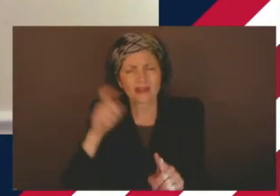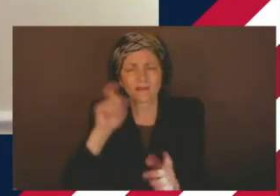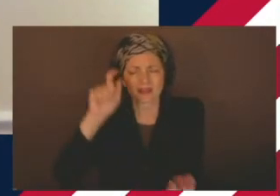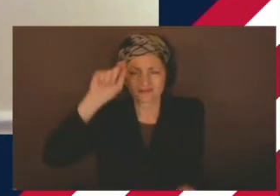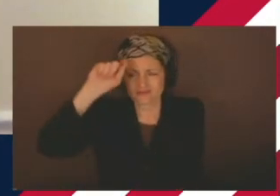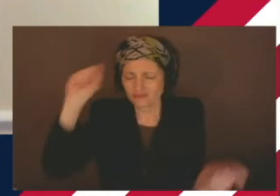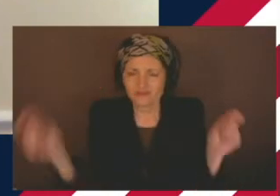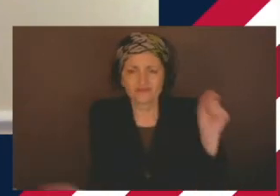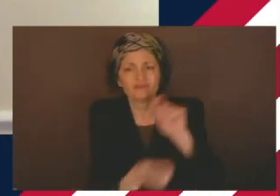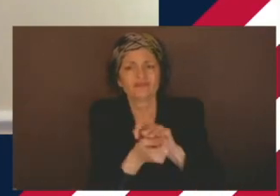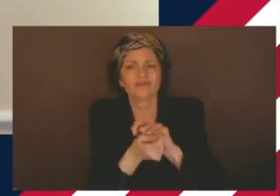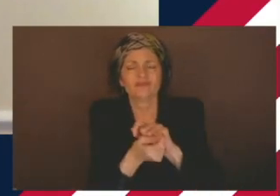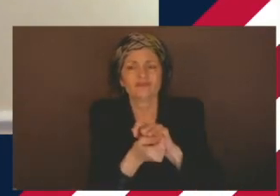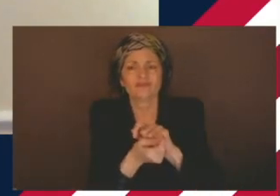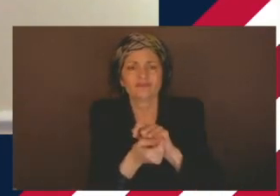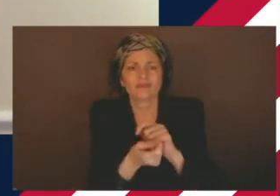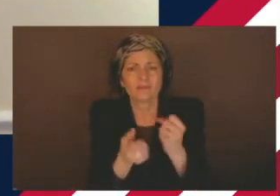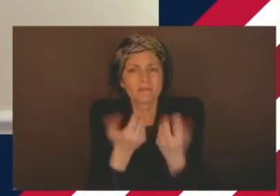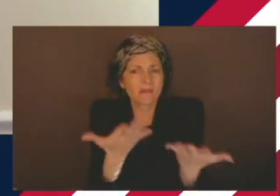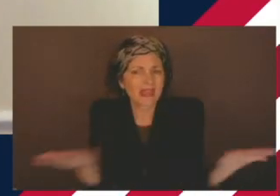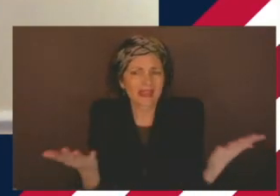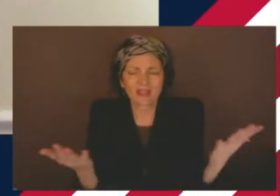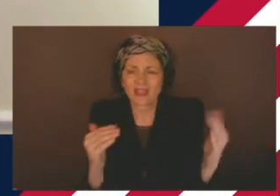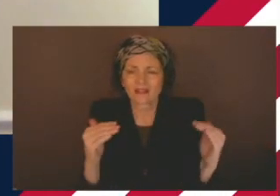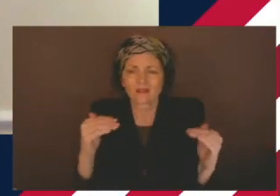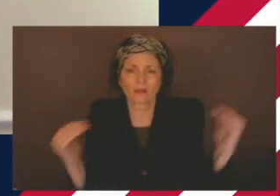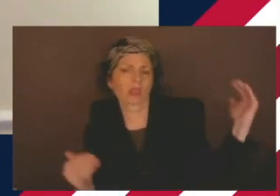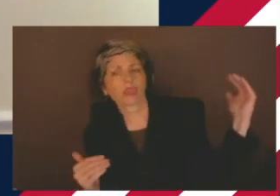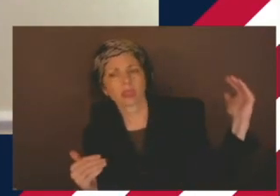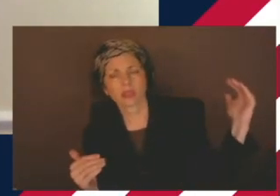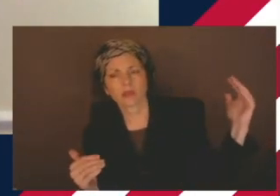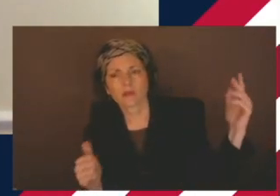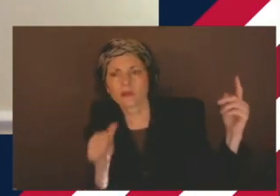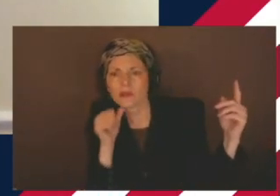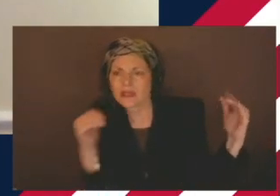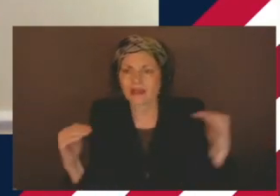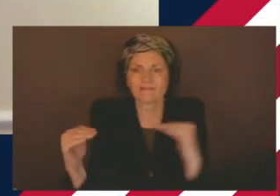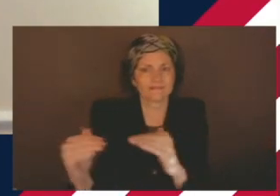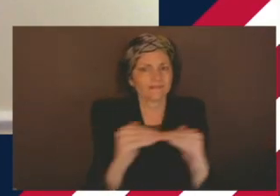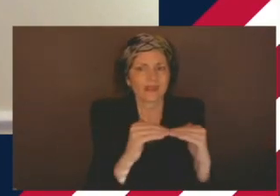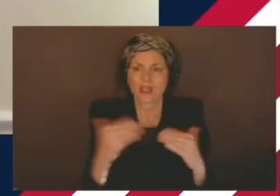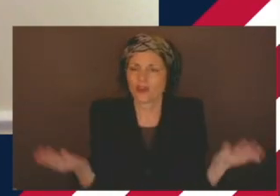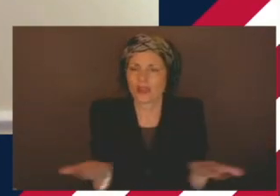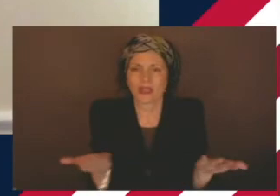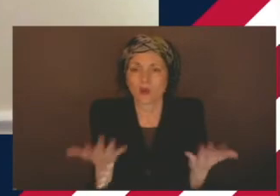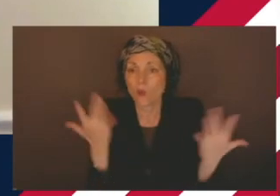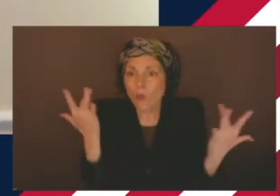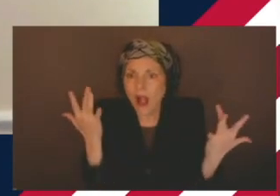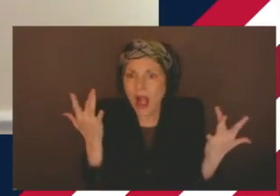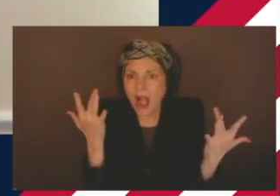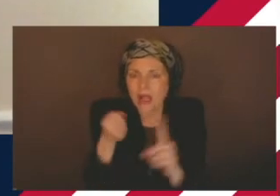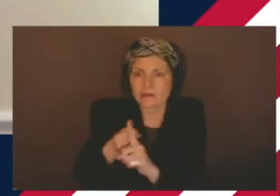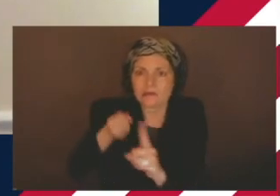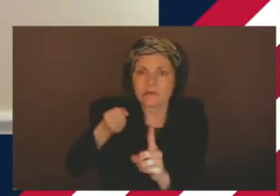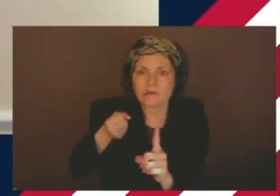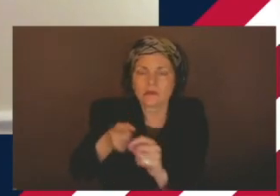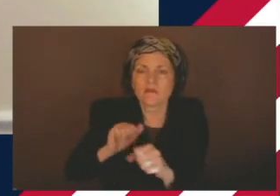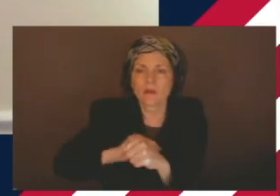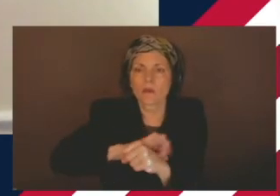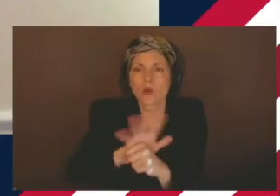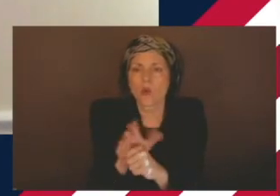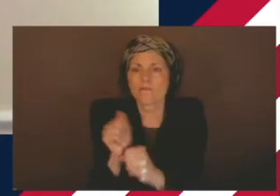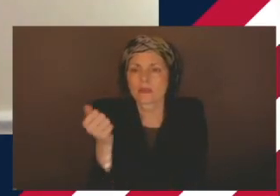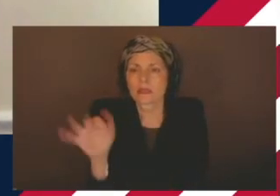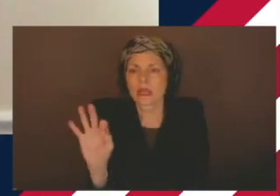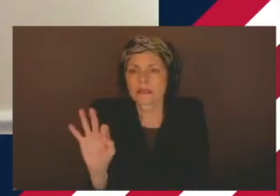the inequalities and injustices at home laid bare by COVID-19. It is a daunting but achievable